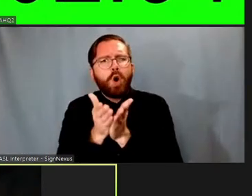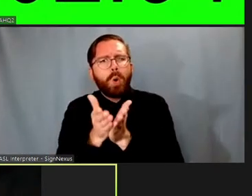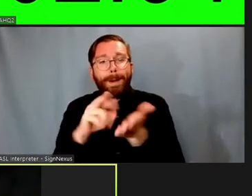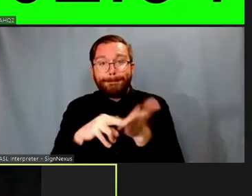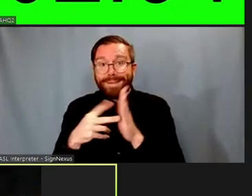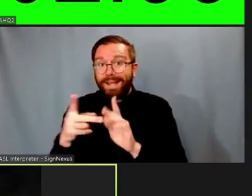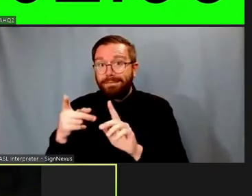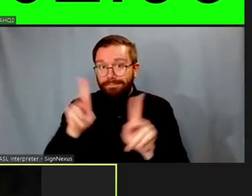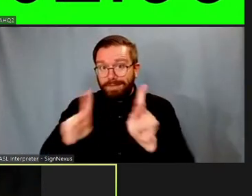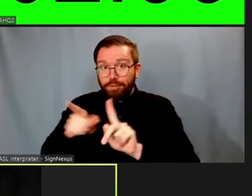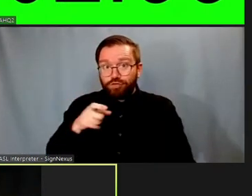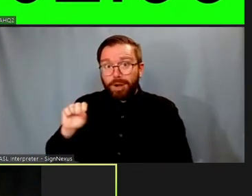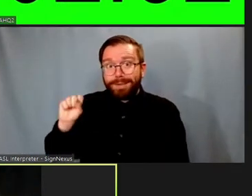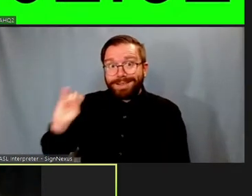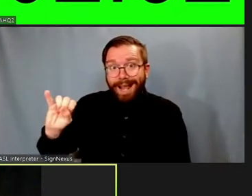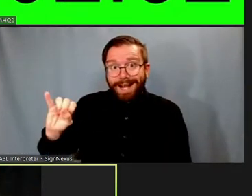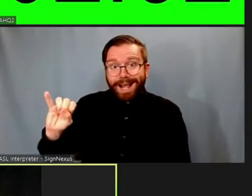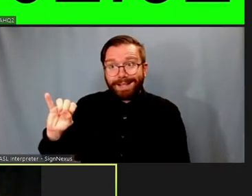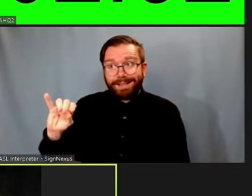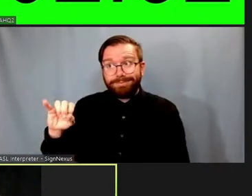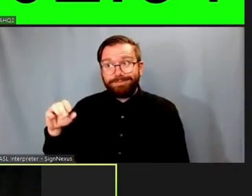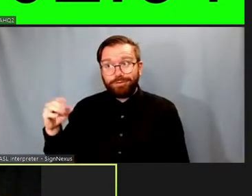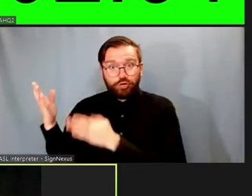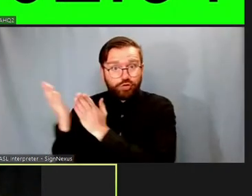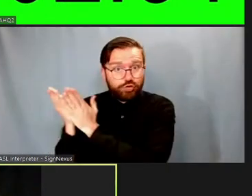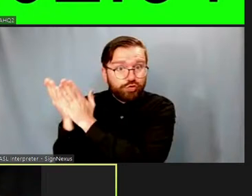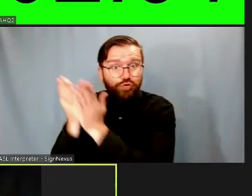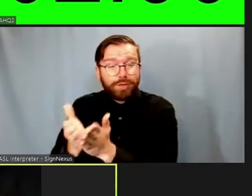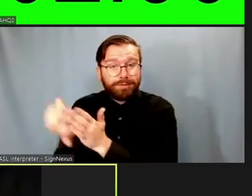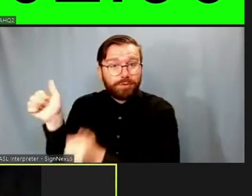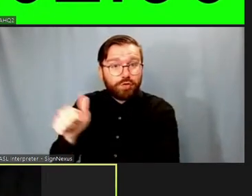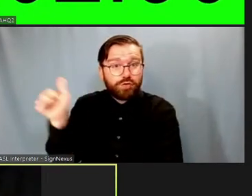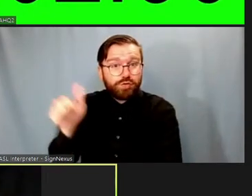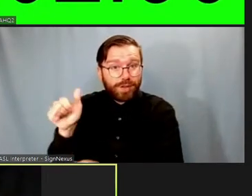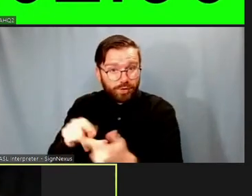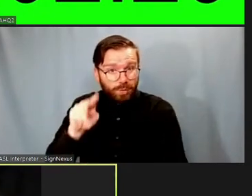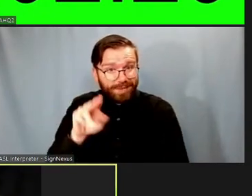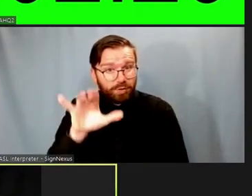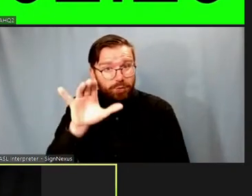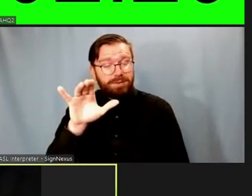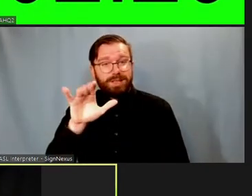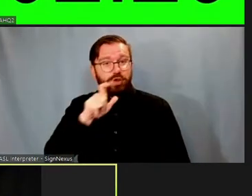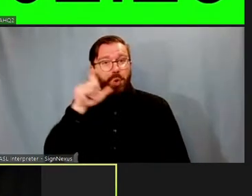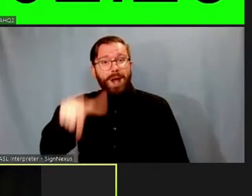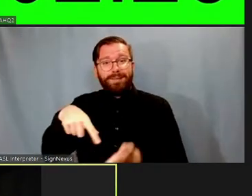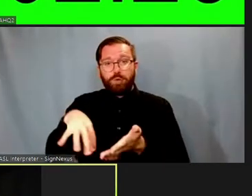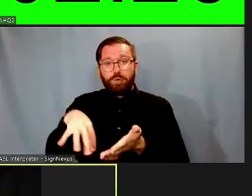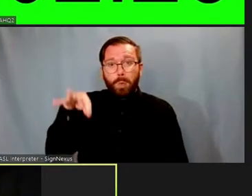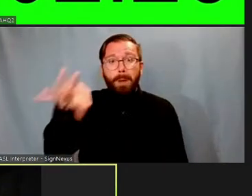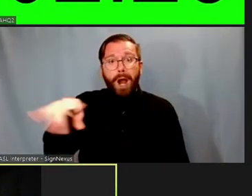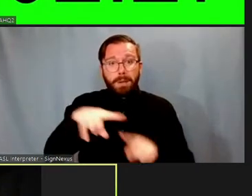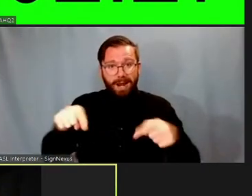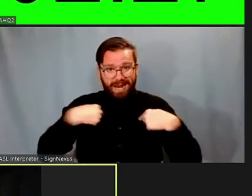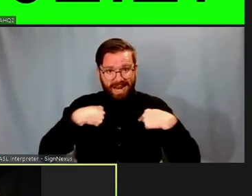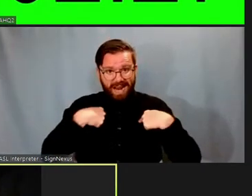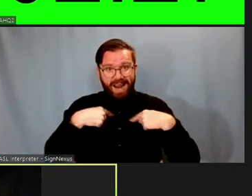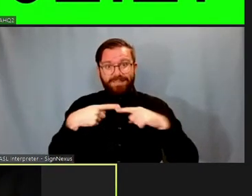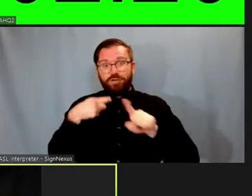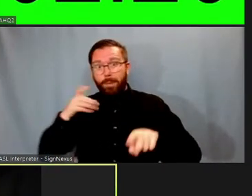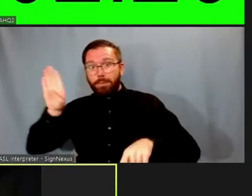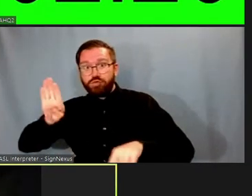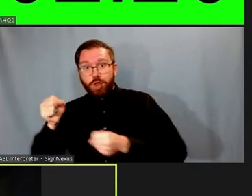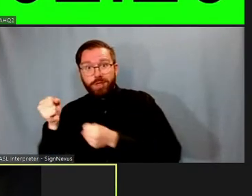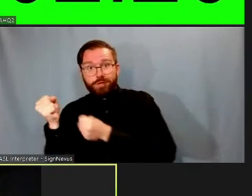city but i have to pay 23 on top of the bridge on top of the gas just to get in from brooklyn